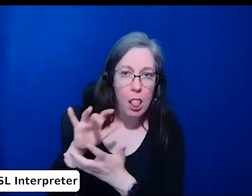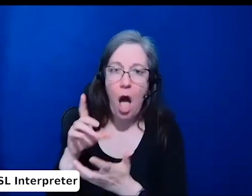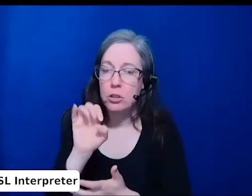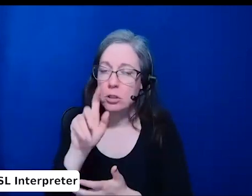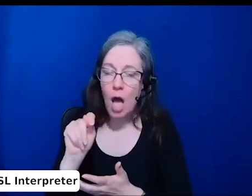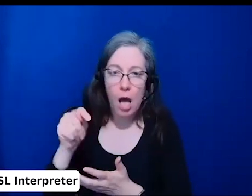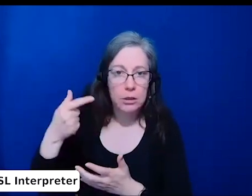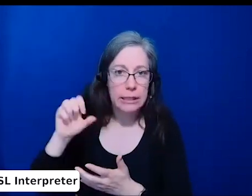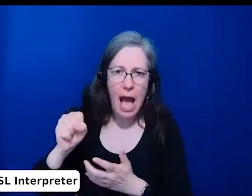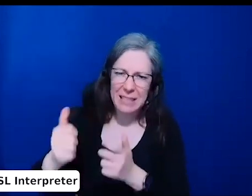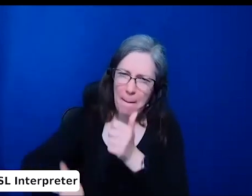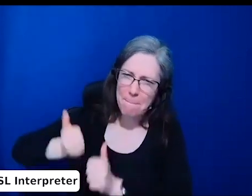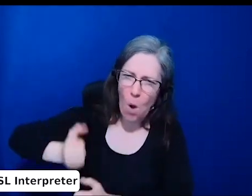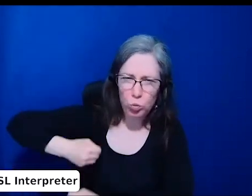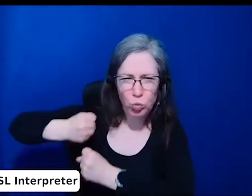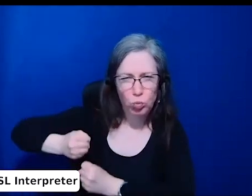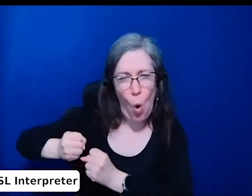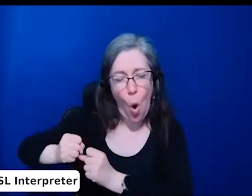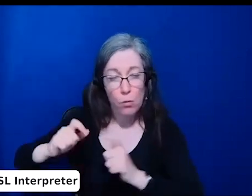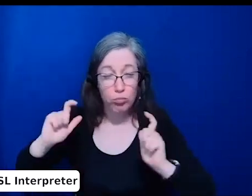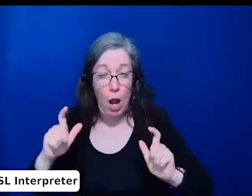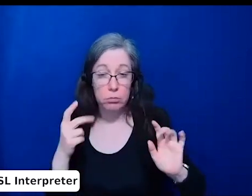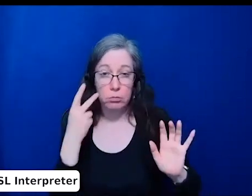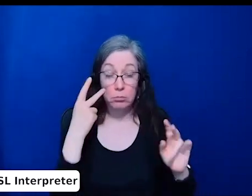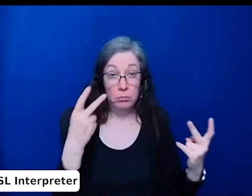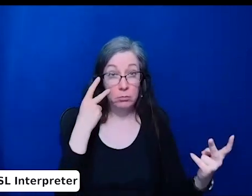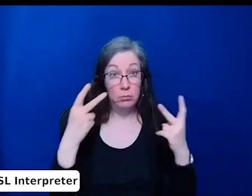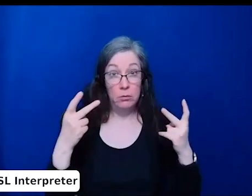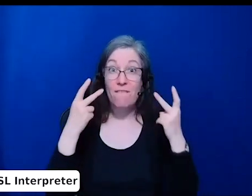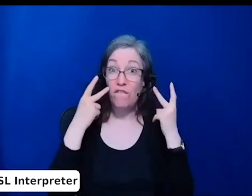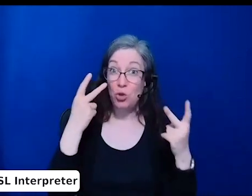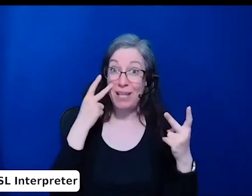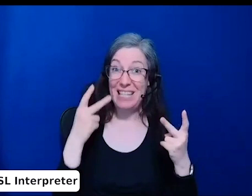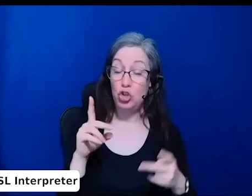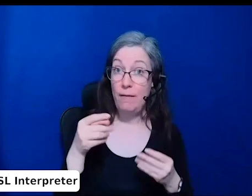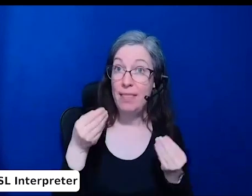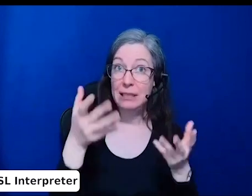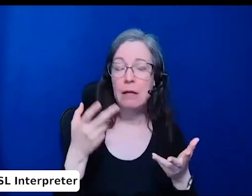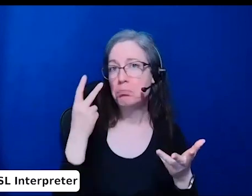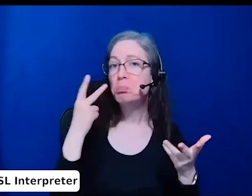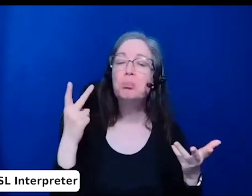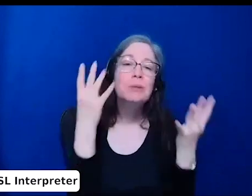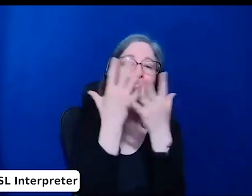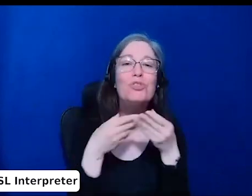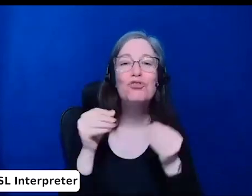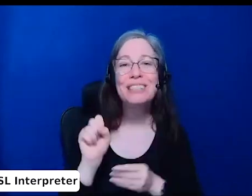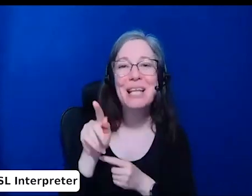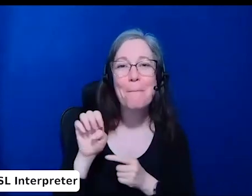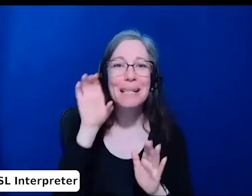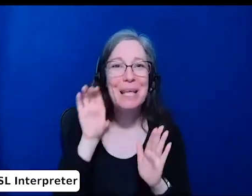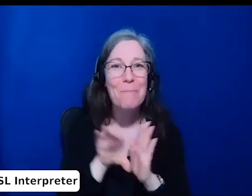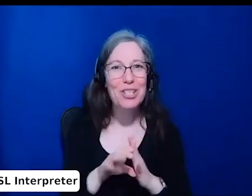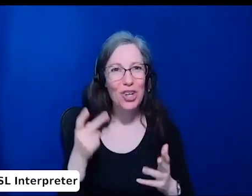I'm now going to play the sonification for you. There is also a visualization of the data, like a pretty space picture that accompanies